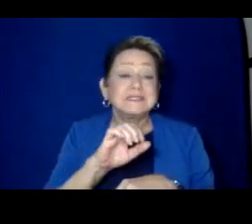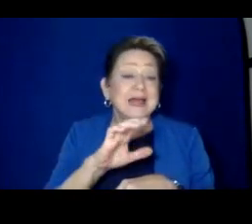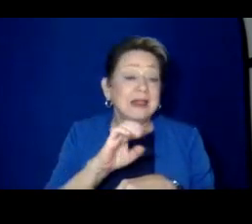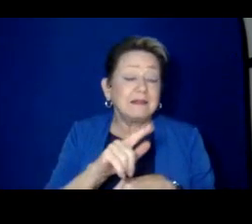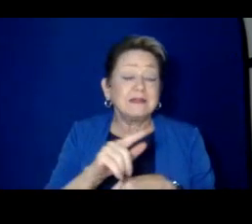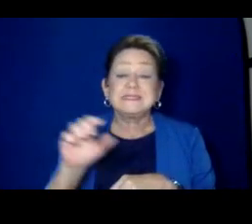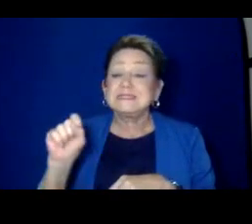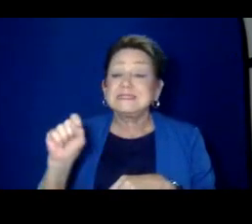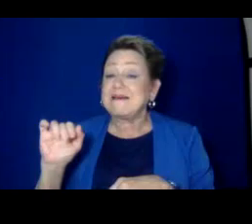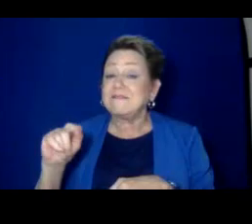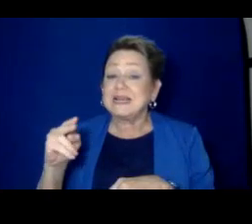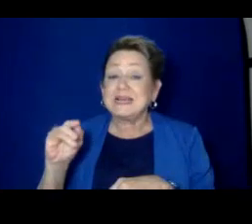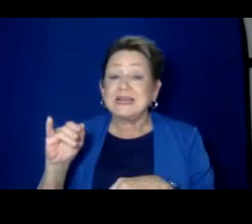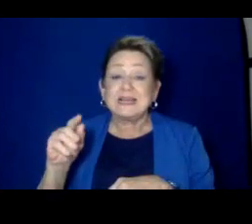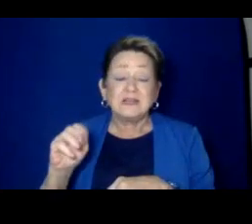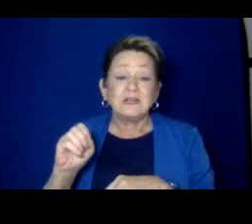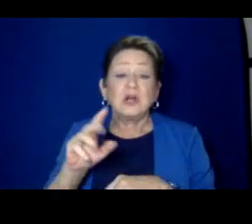Turman.